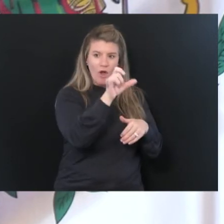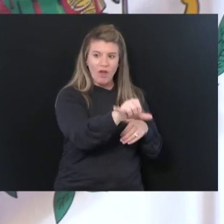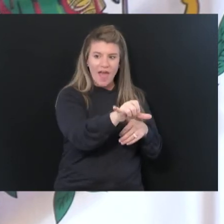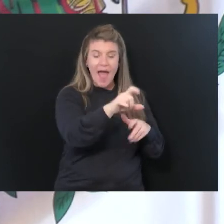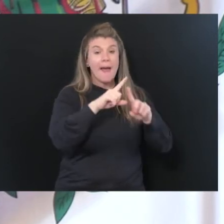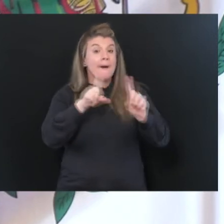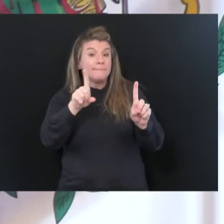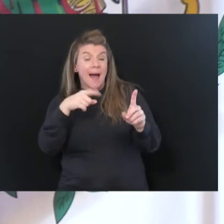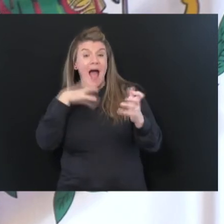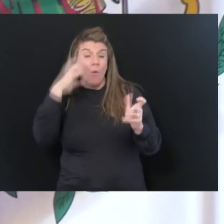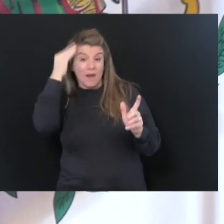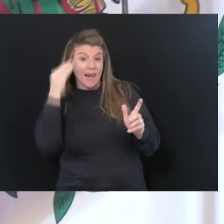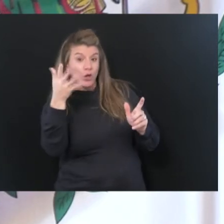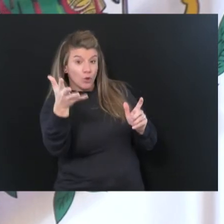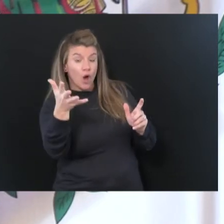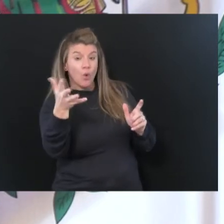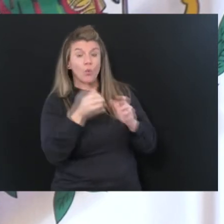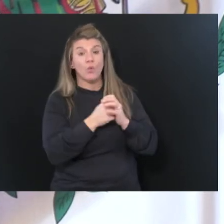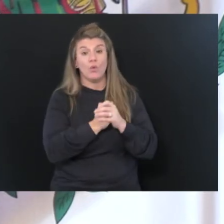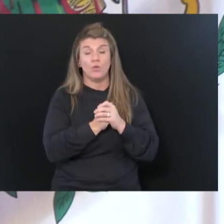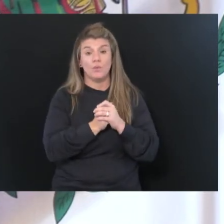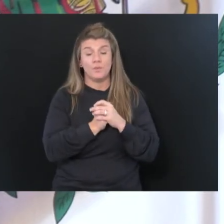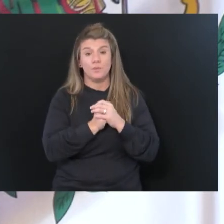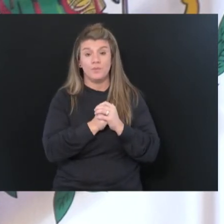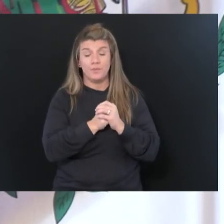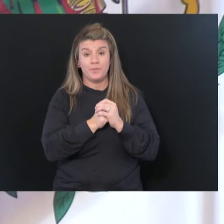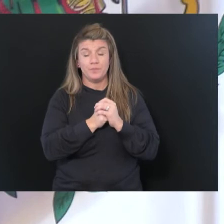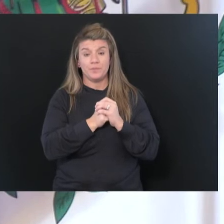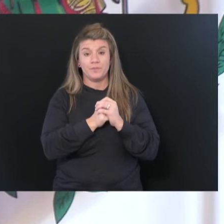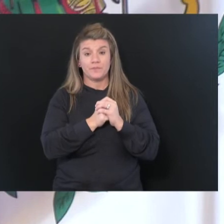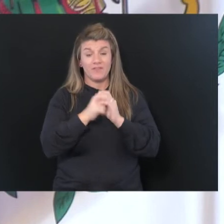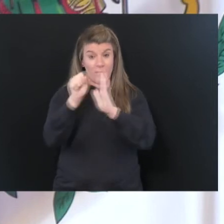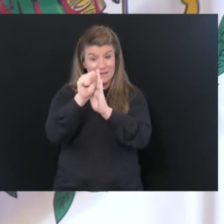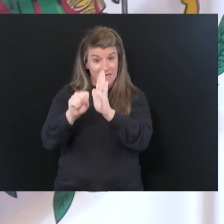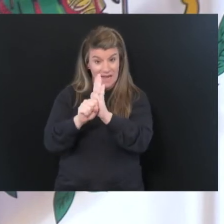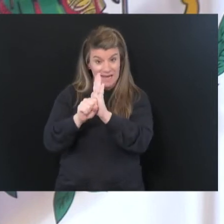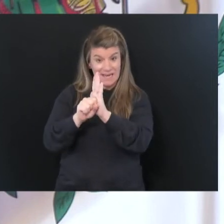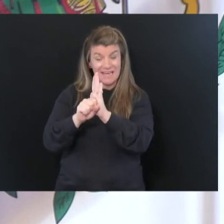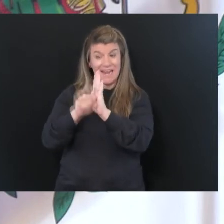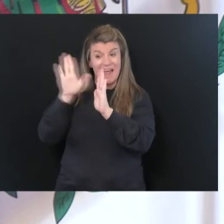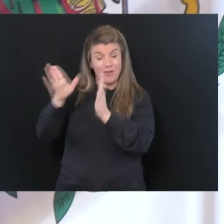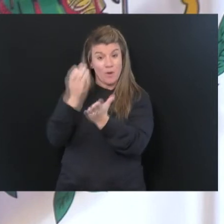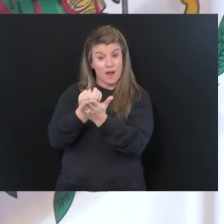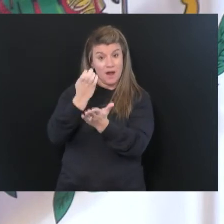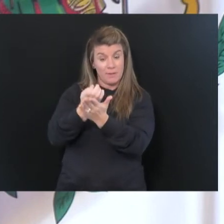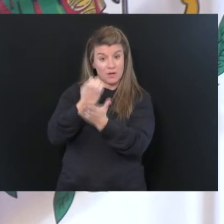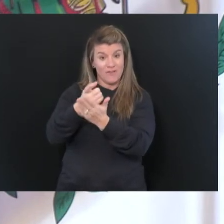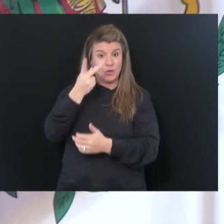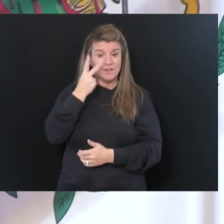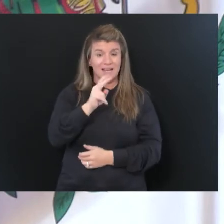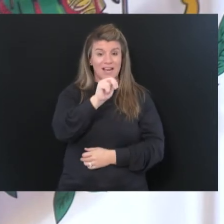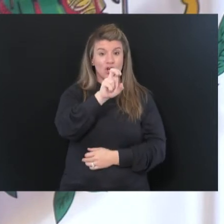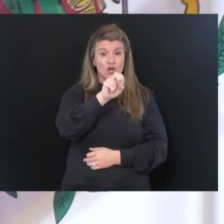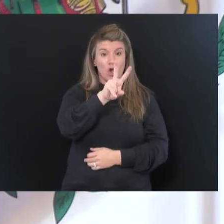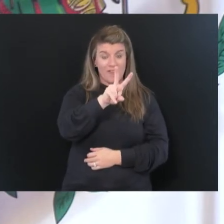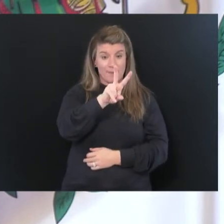want to just say this, from the standpoint of the state, we came in November